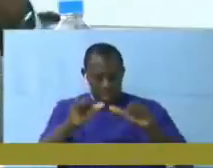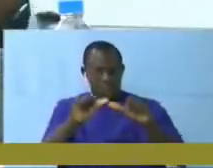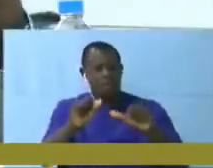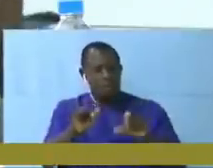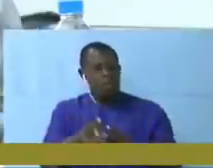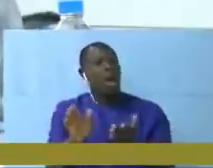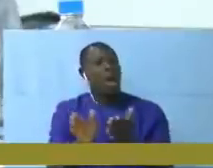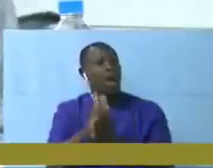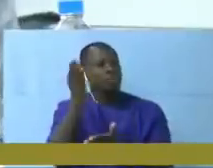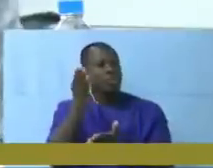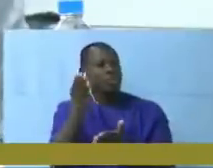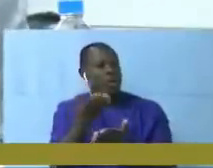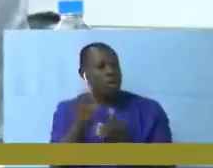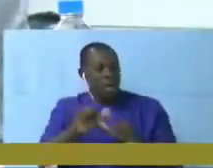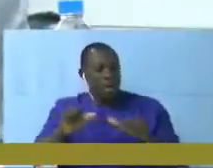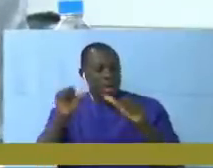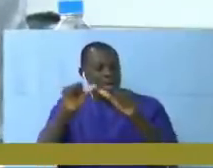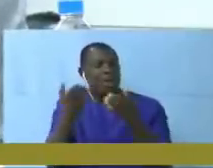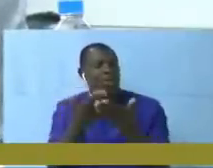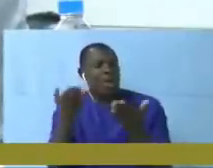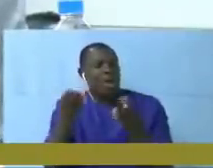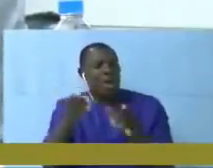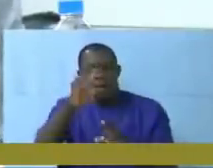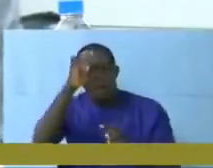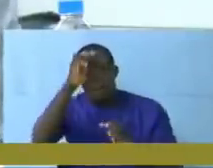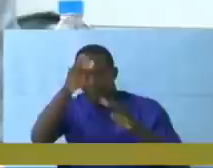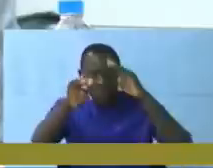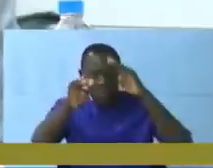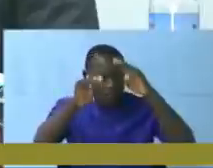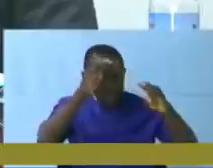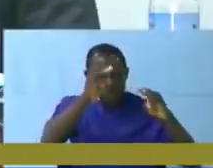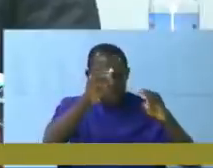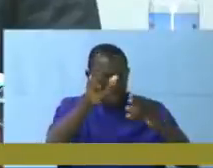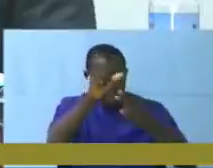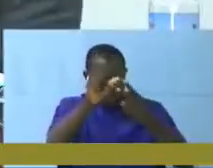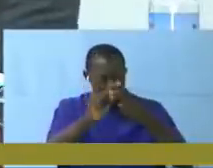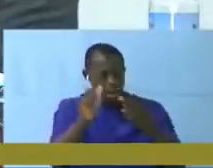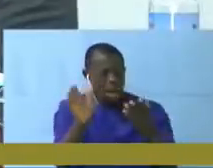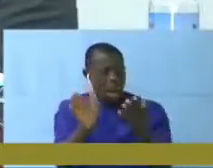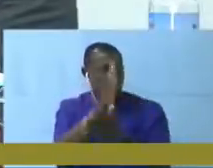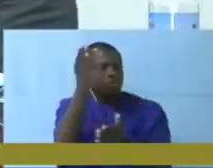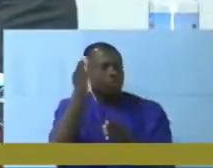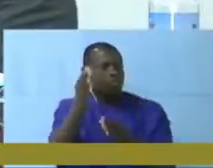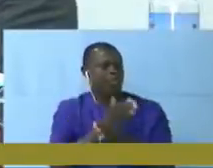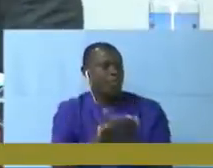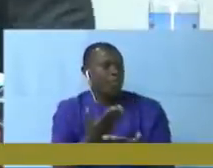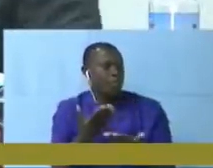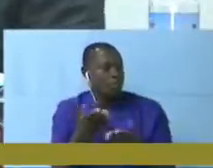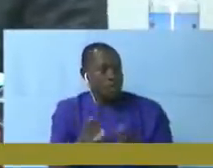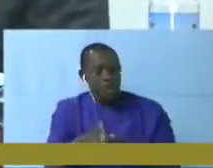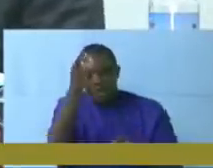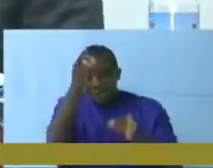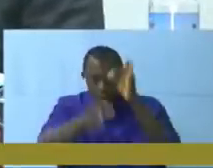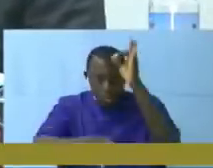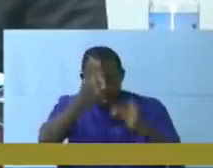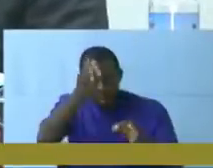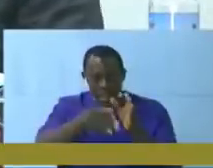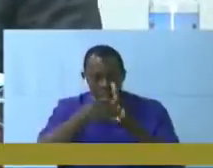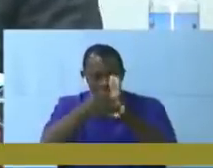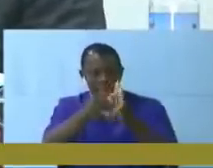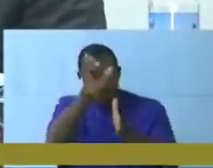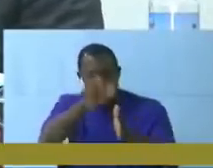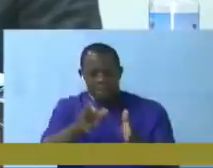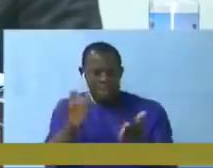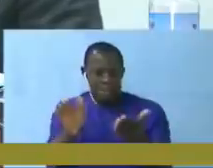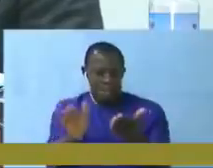respect to ministers, judges, were so removed. And by removing it, what were we left with? Legi bañ ko génné